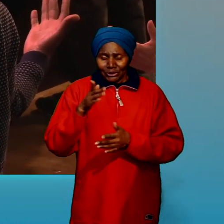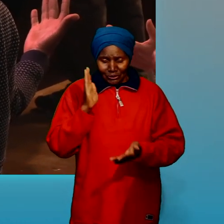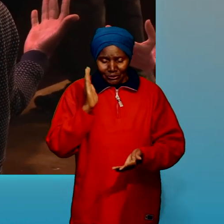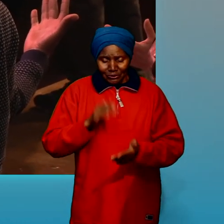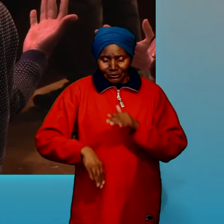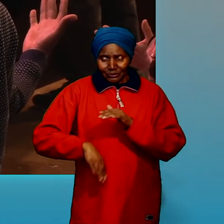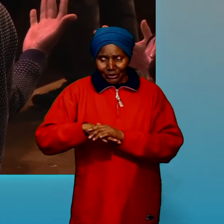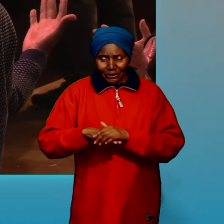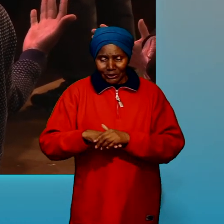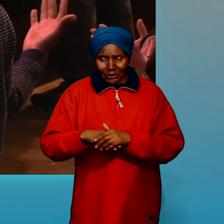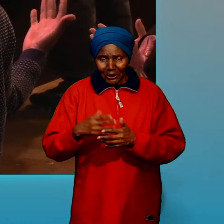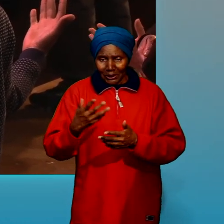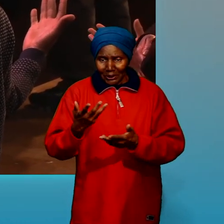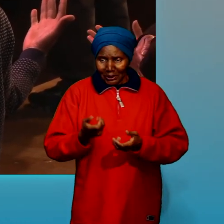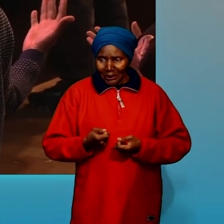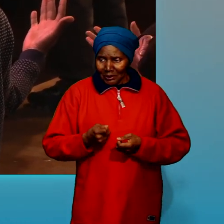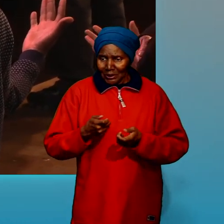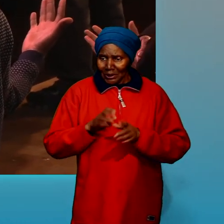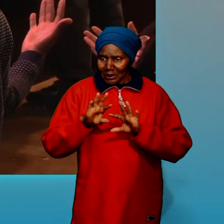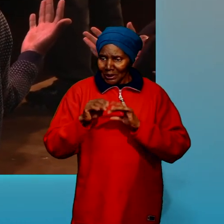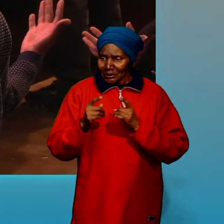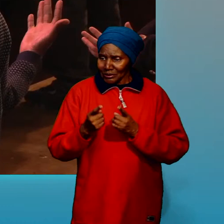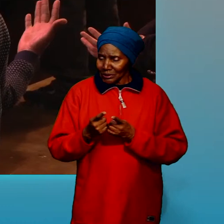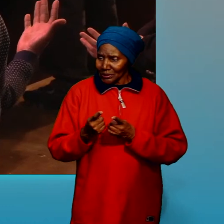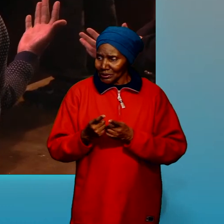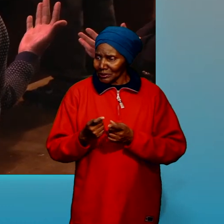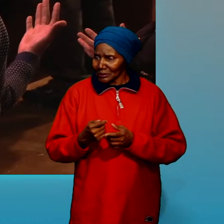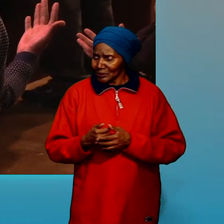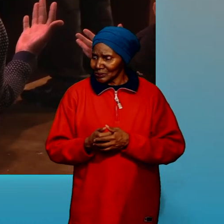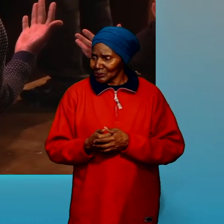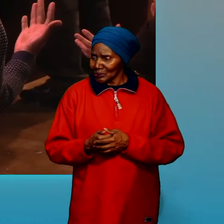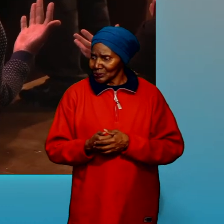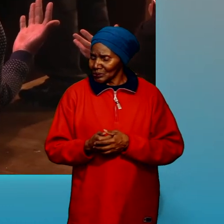those ones will be given the kingdom.